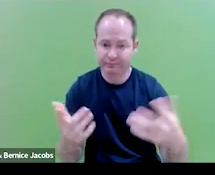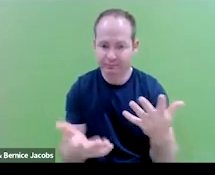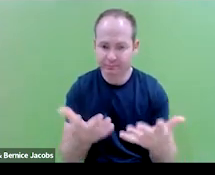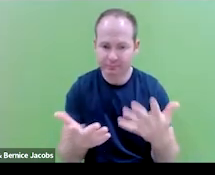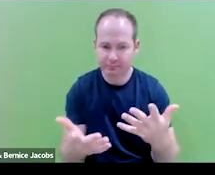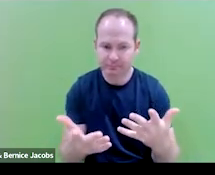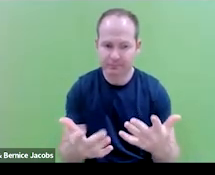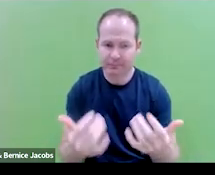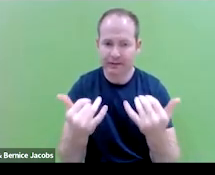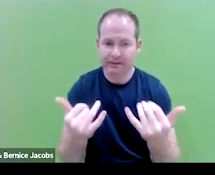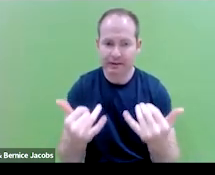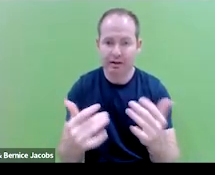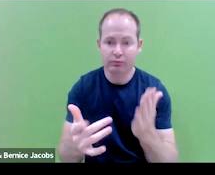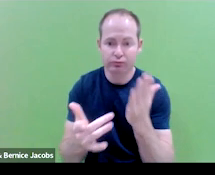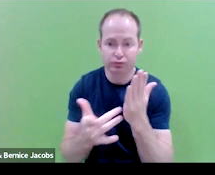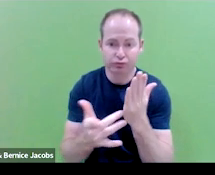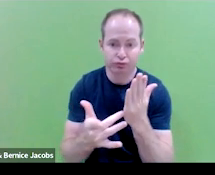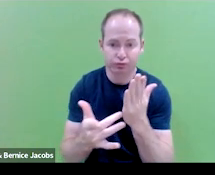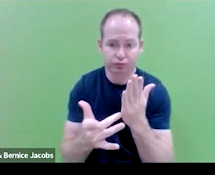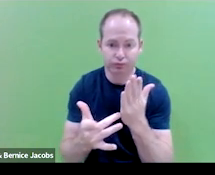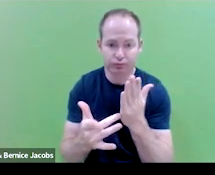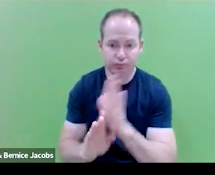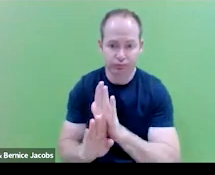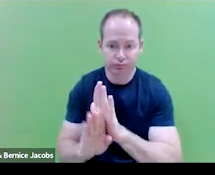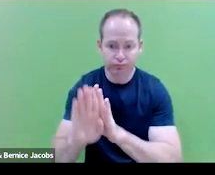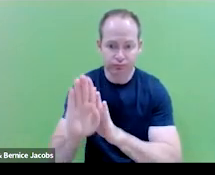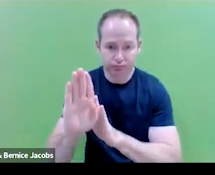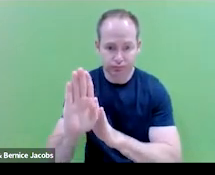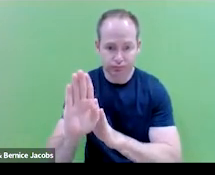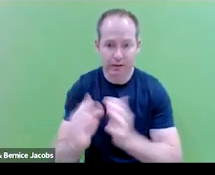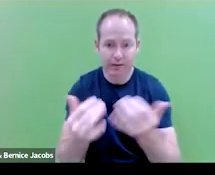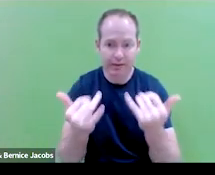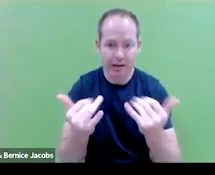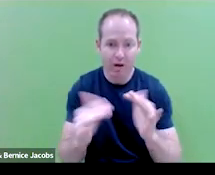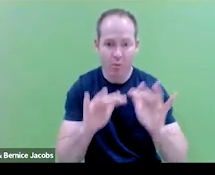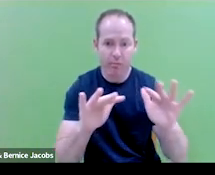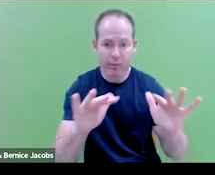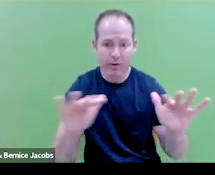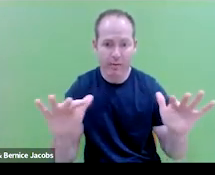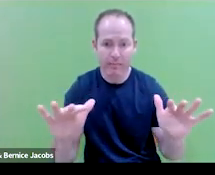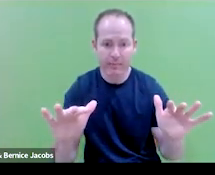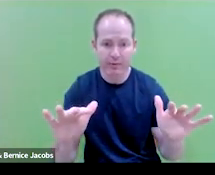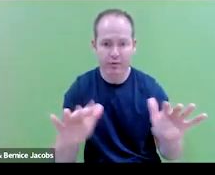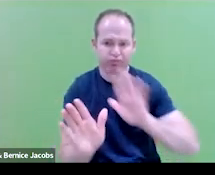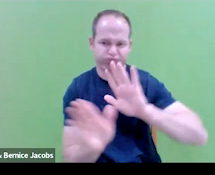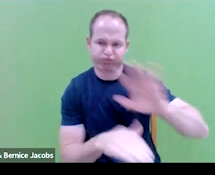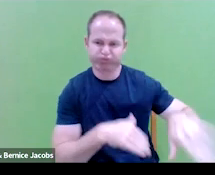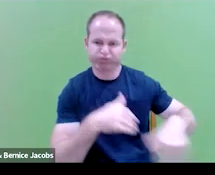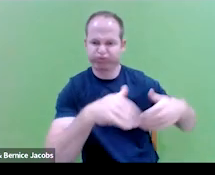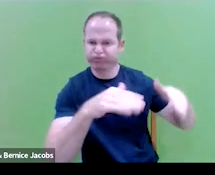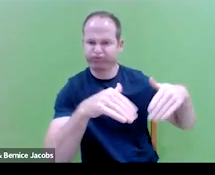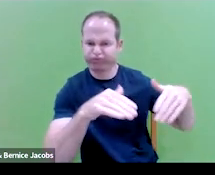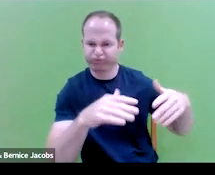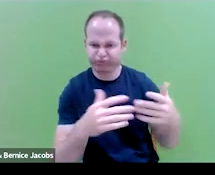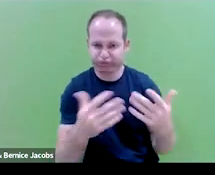rapid advancement of technology is running the risk of leaving certain people behind? And